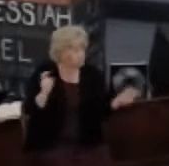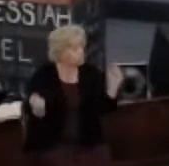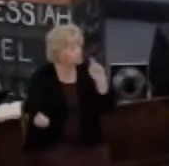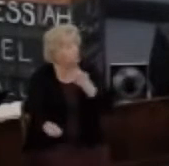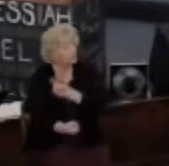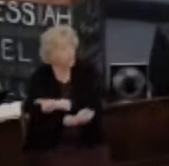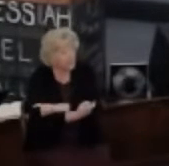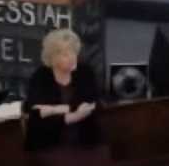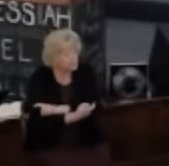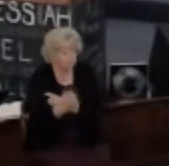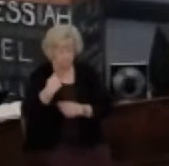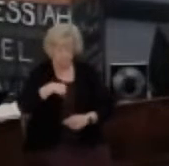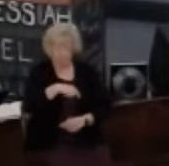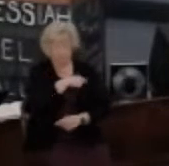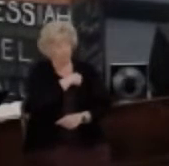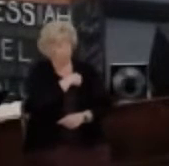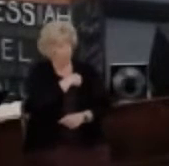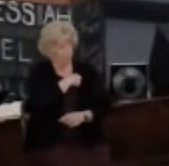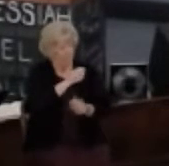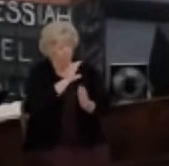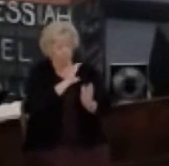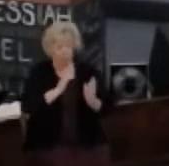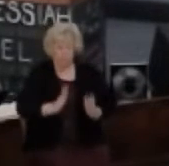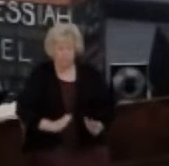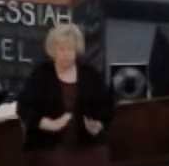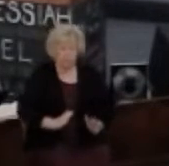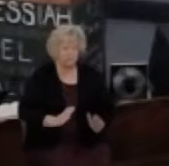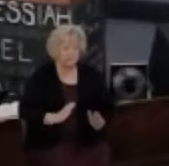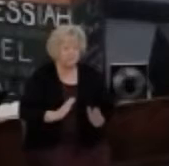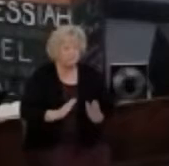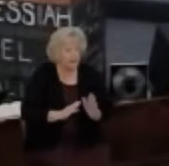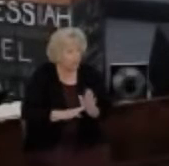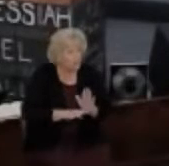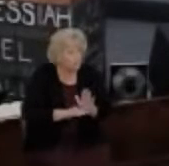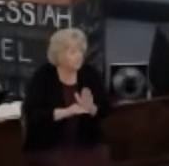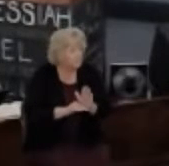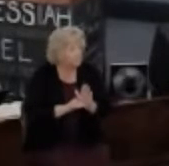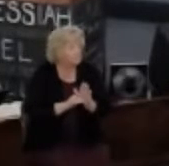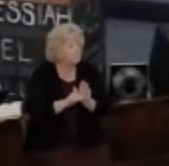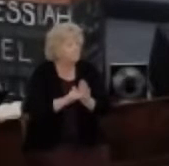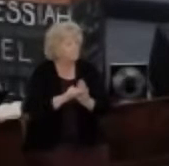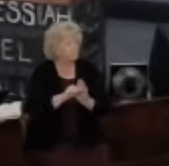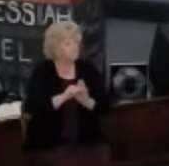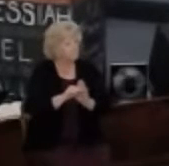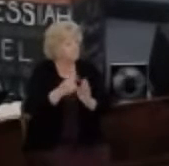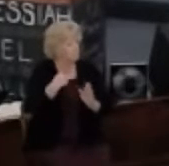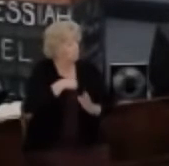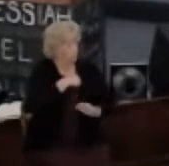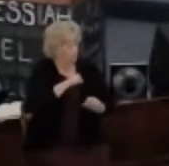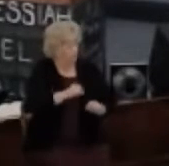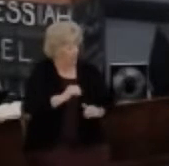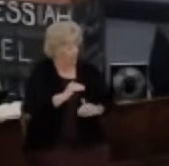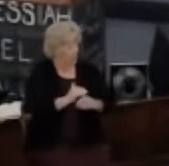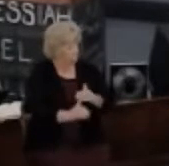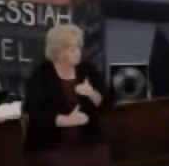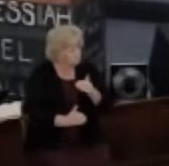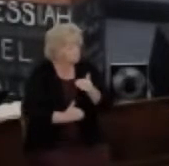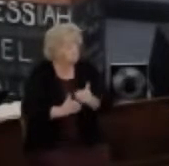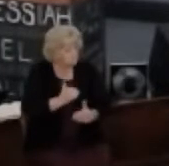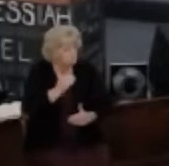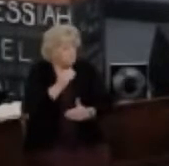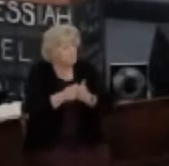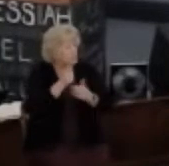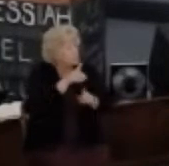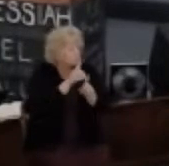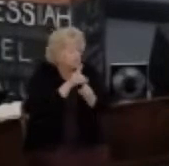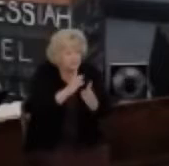steps that every growing Christian, every person that's growing in their relationship with Jesus, every person that is a disciple